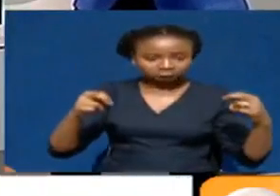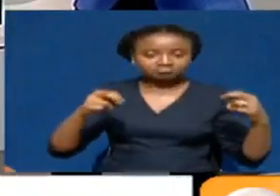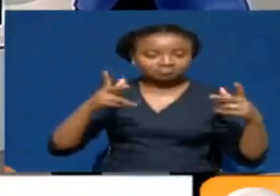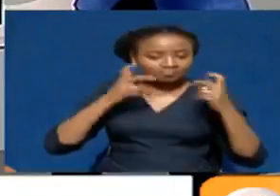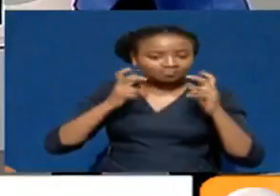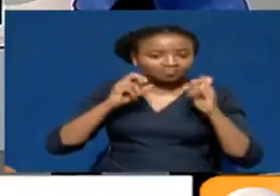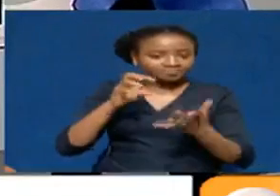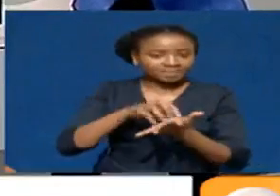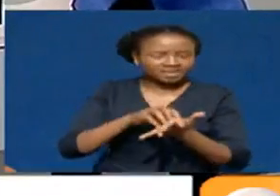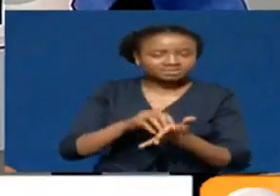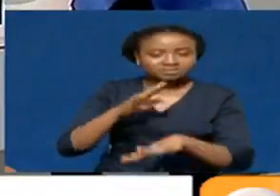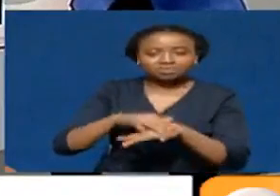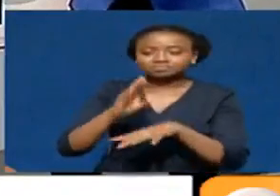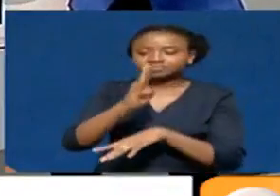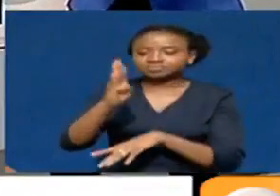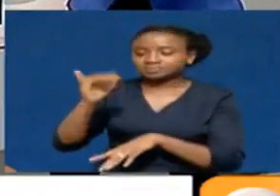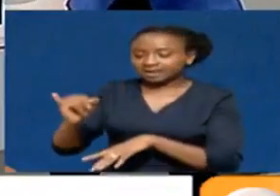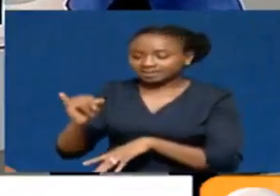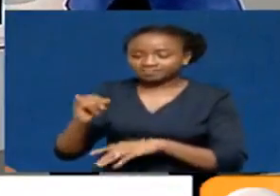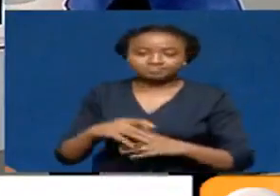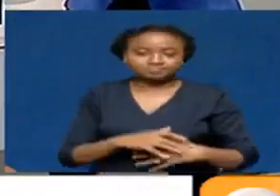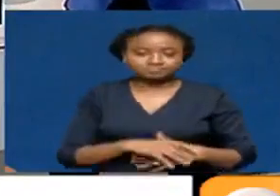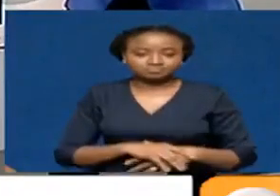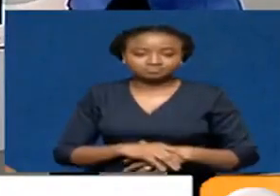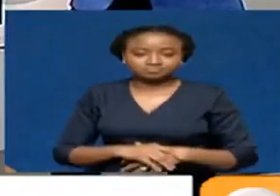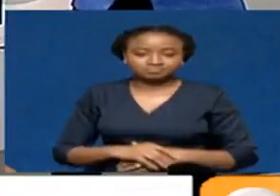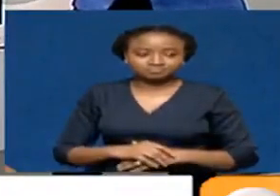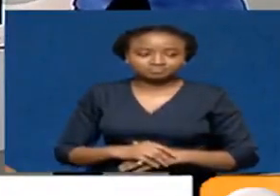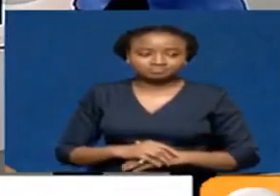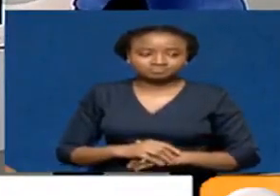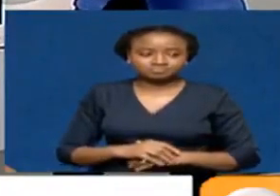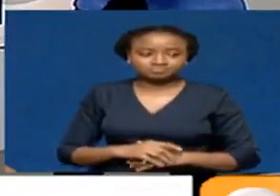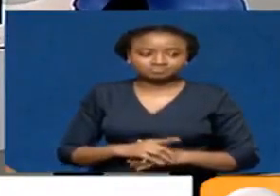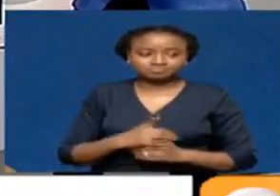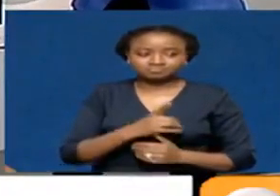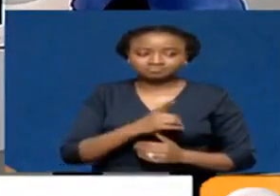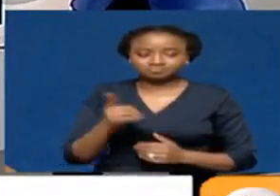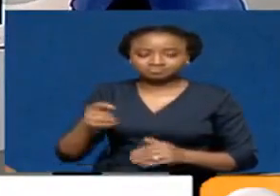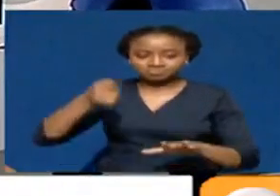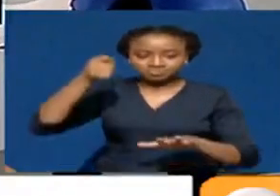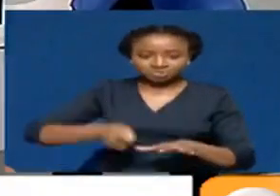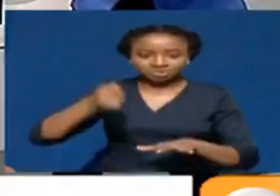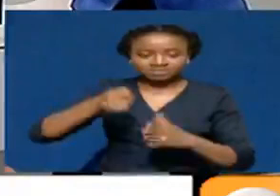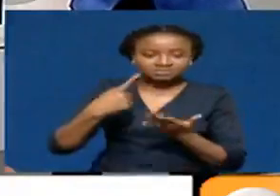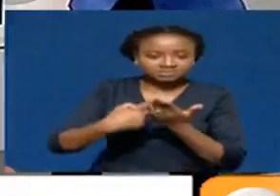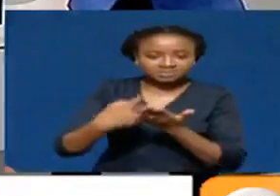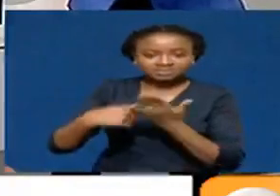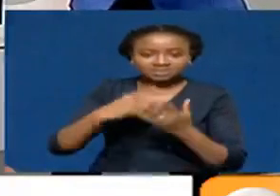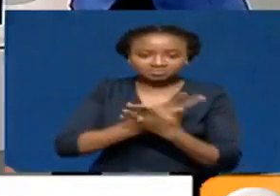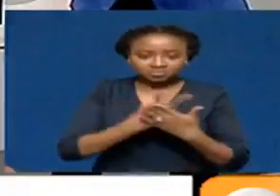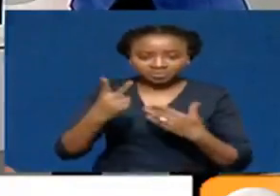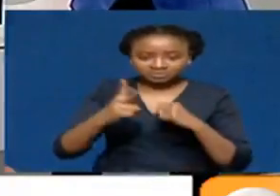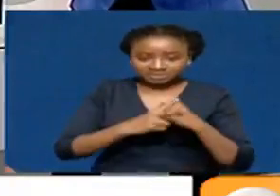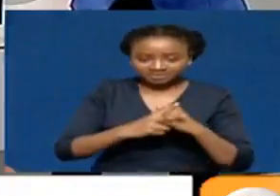case against the Building Bridges Initiative-led referendum push, the judges took 7 weeks to deliberate on the